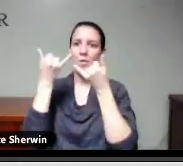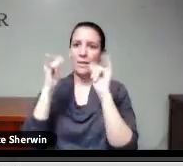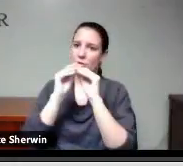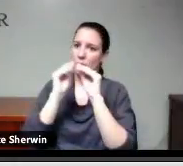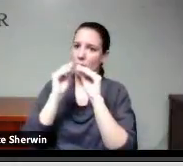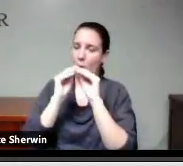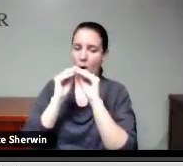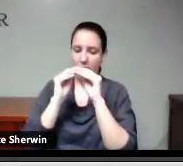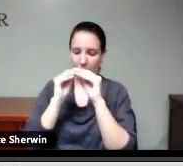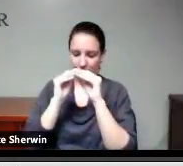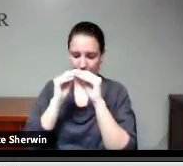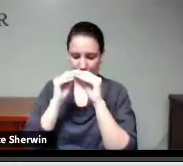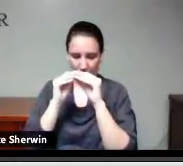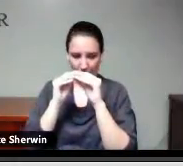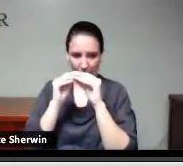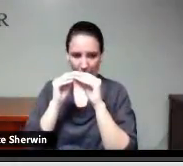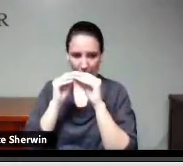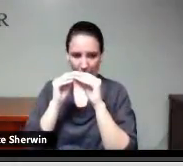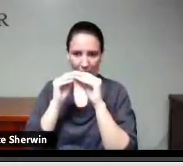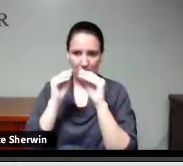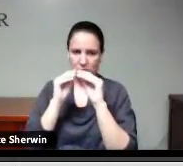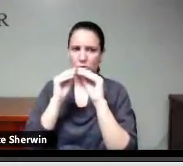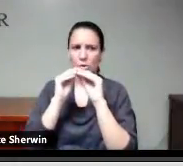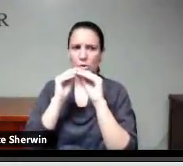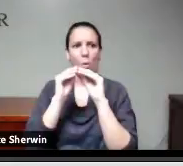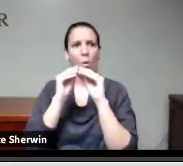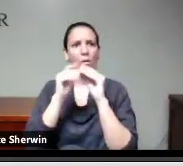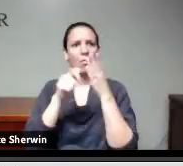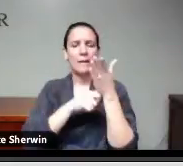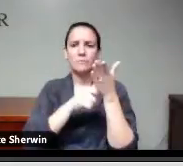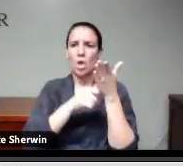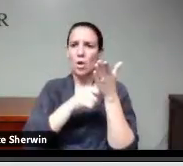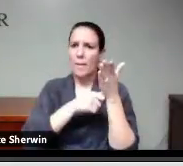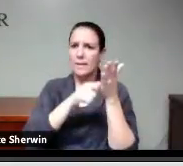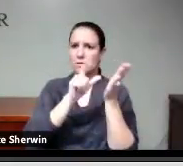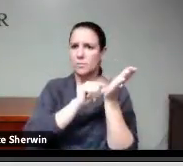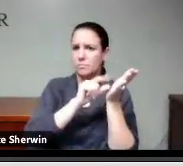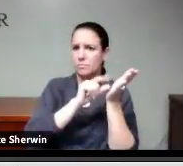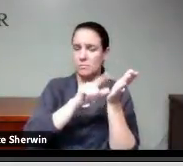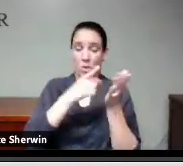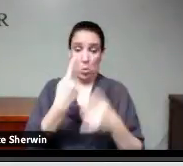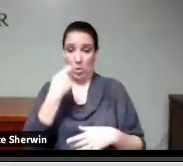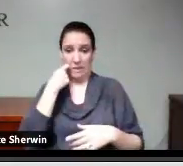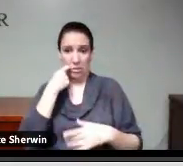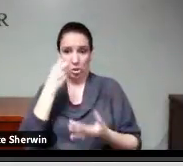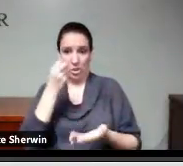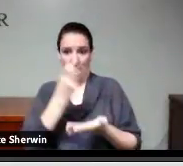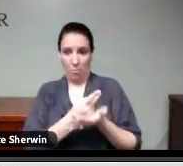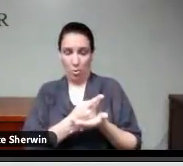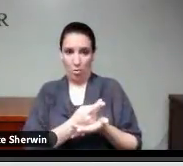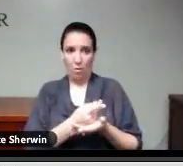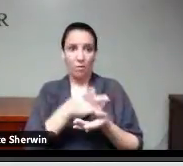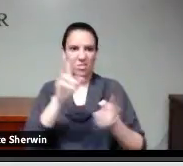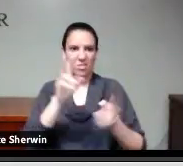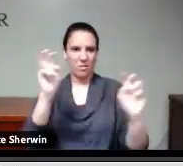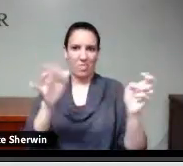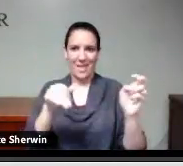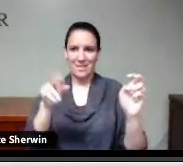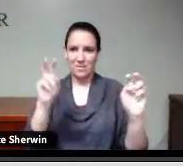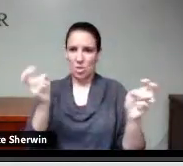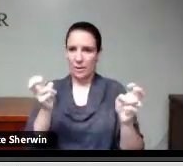I've had somebody just last week send me a paper that just got approved for publication on this very topic. So I